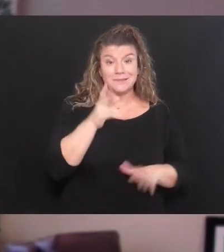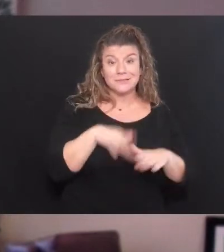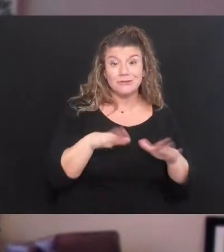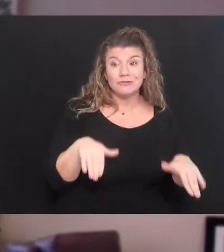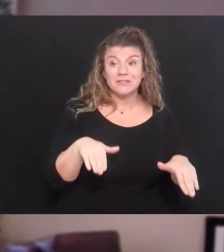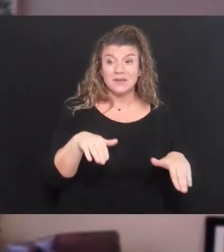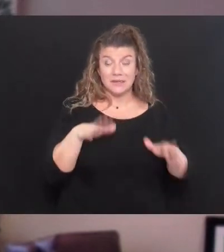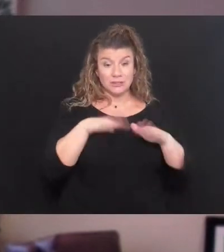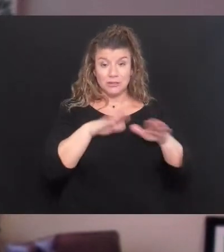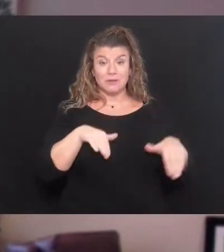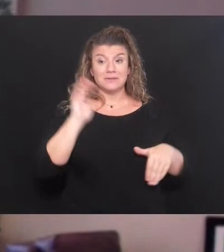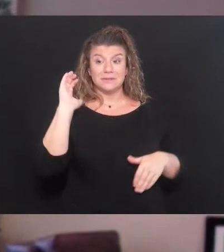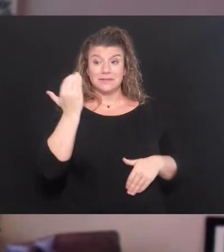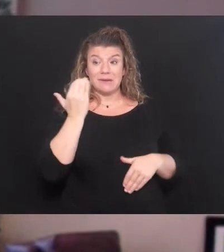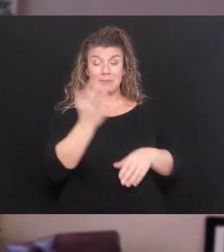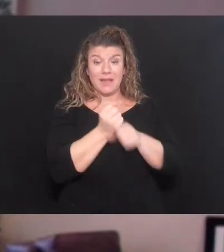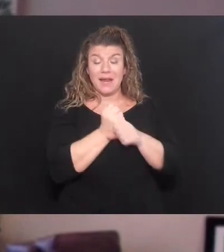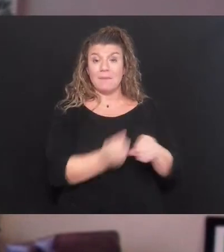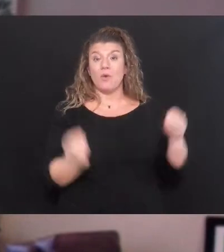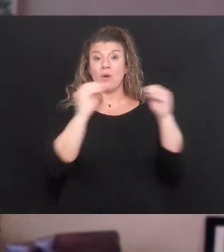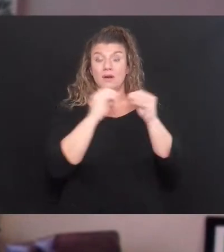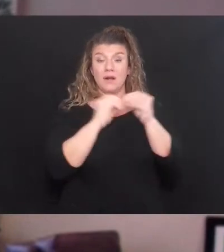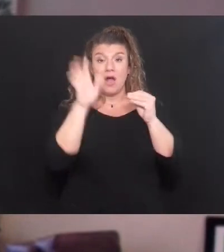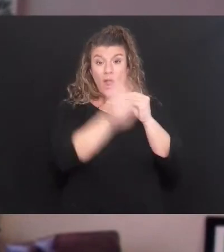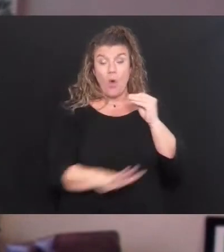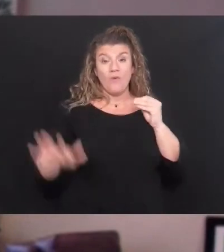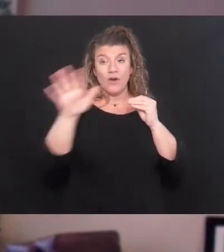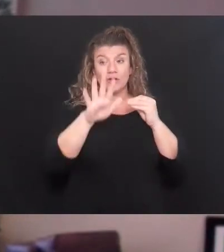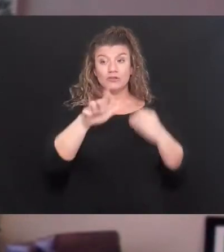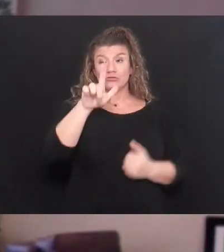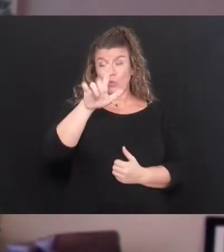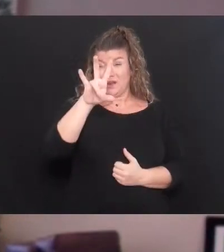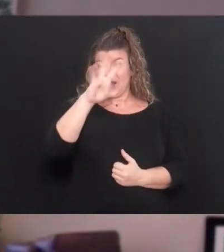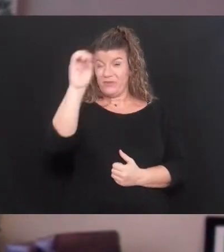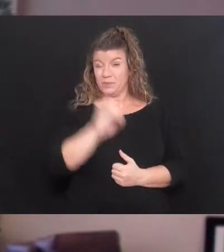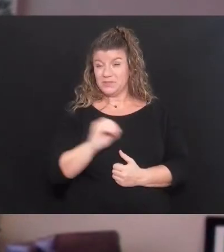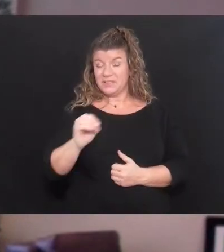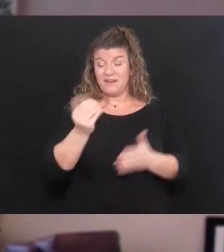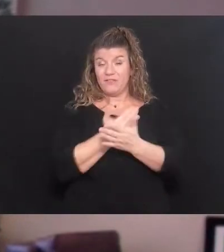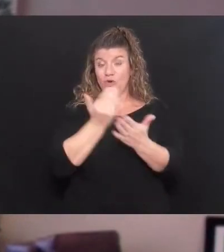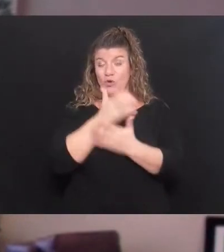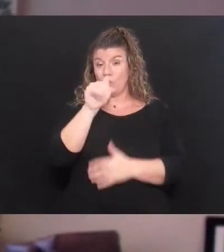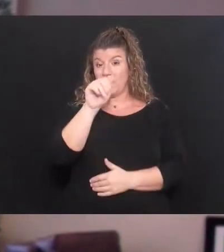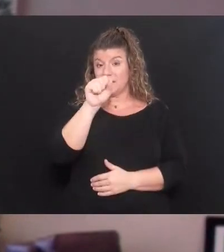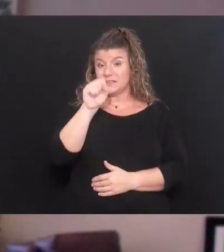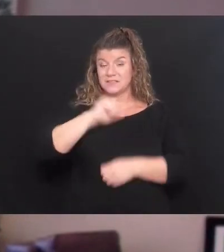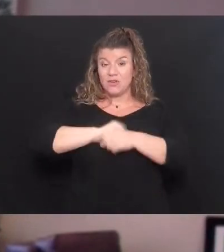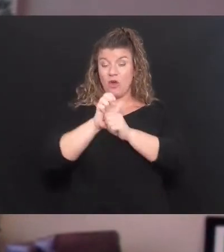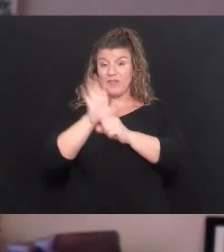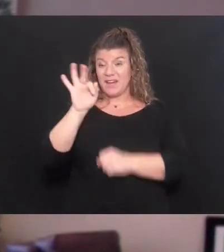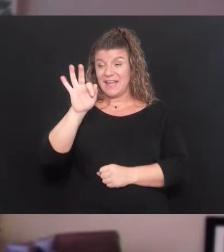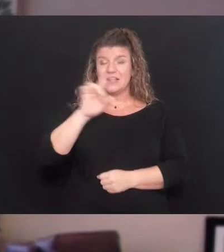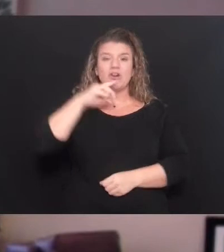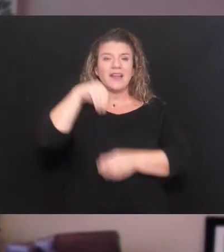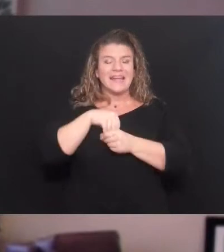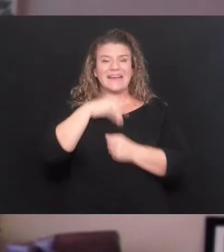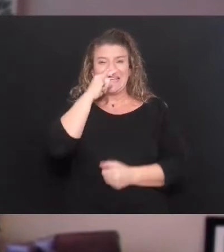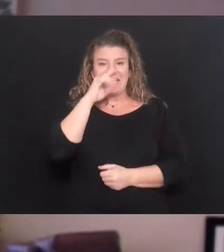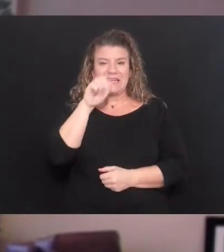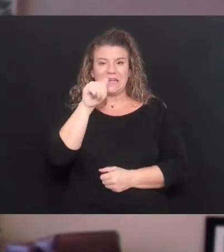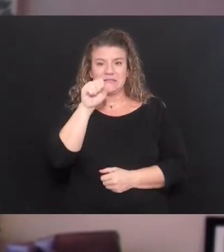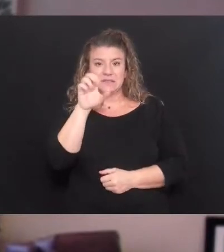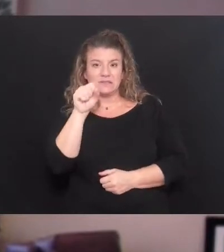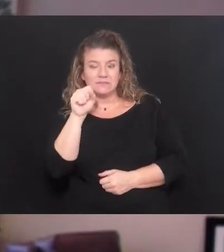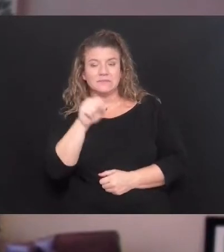of these infections across our country. 27% of the new cases of COVID-19 are in pediatric